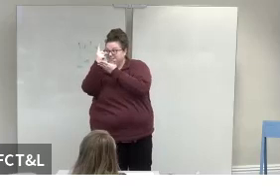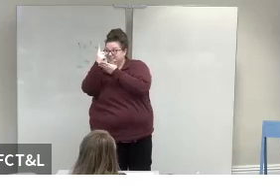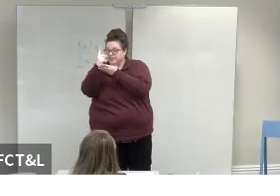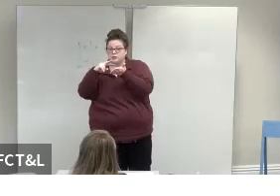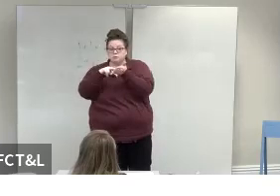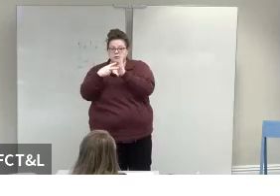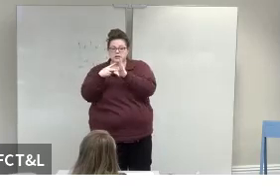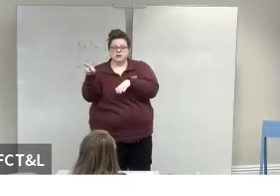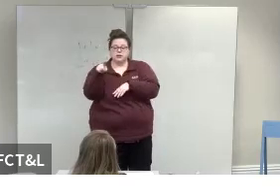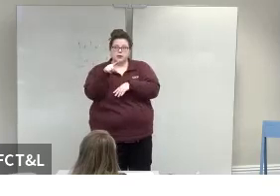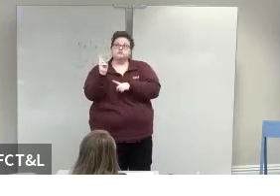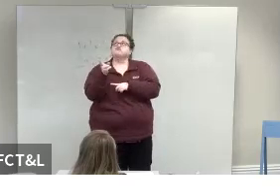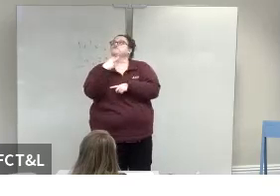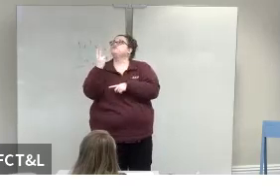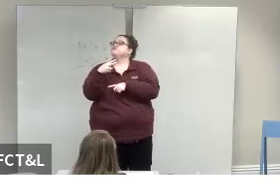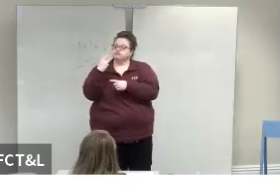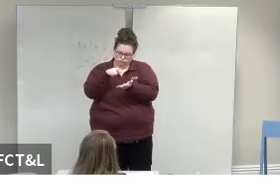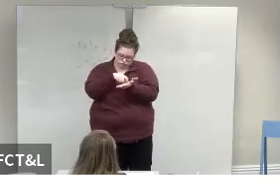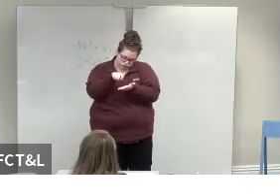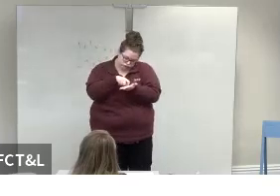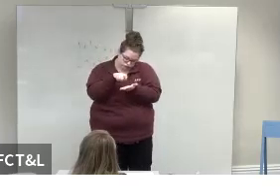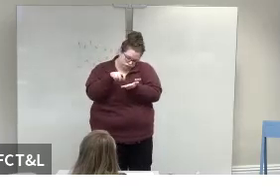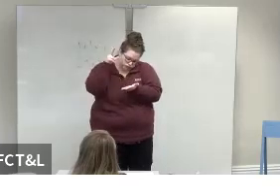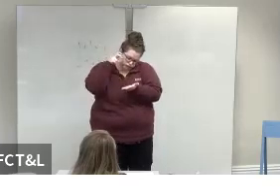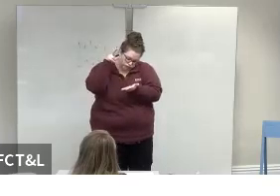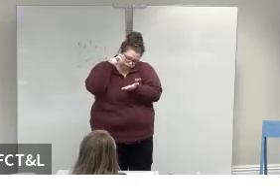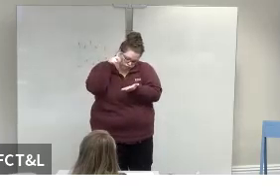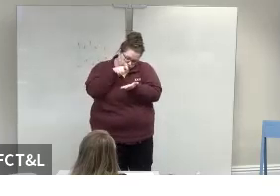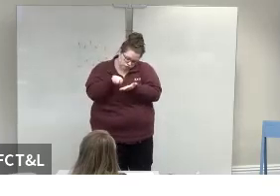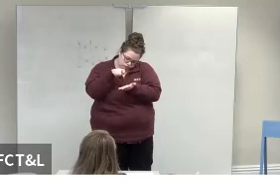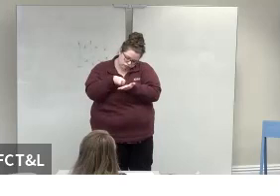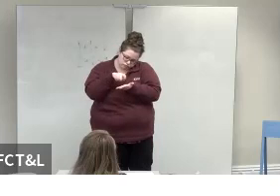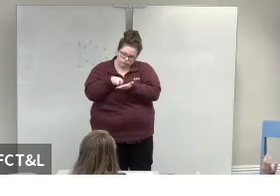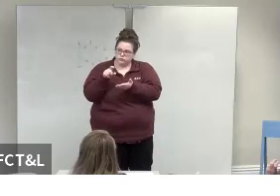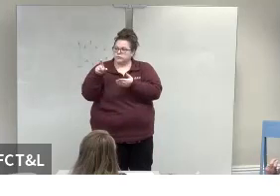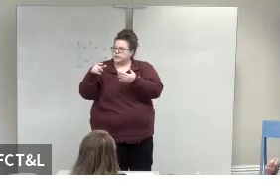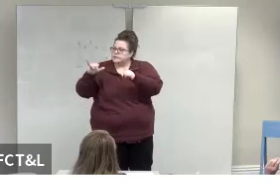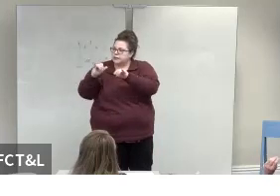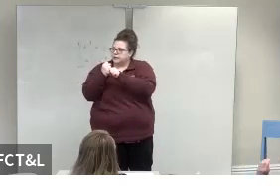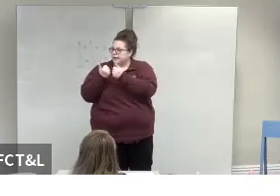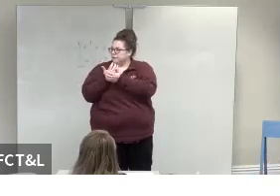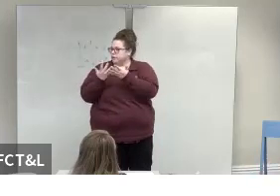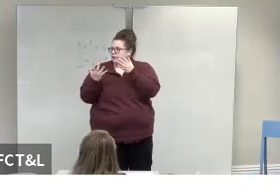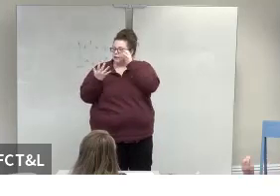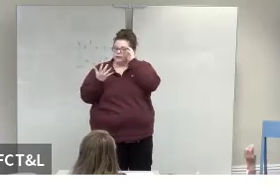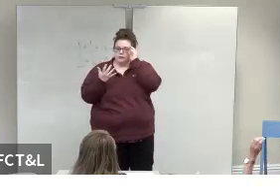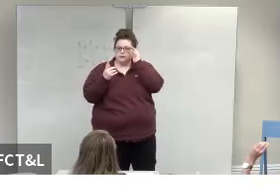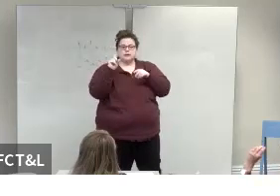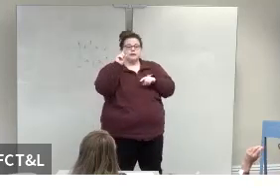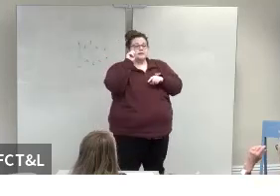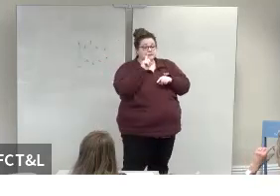down, right? So you guys have hearing privilege, as we refer to it. You can take notes, look down, and still take in the information